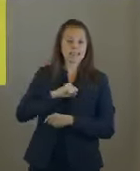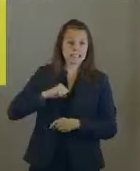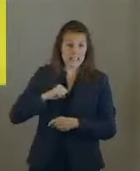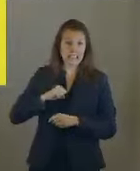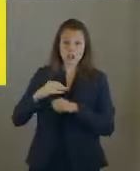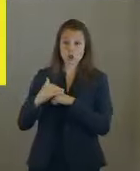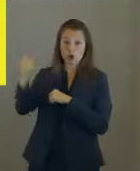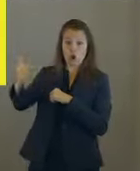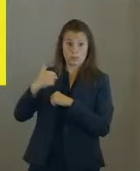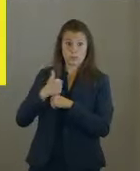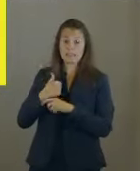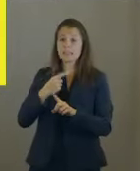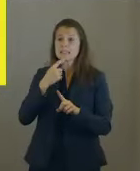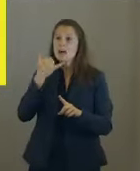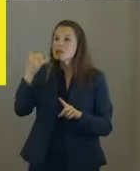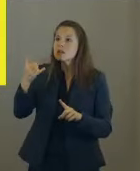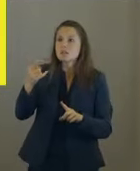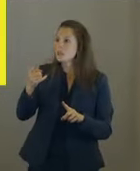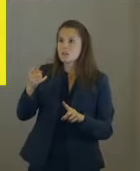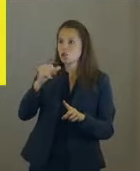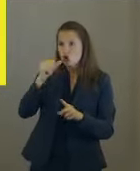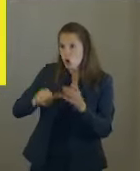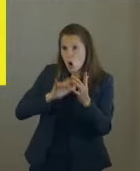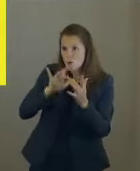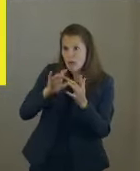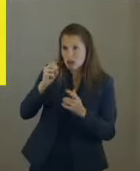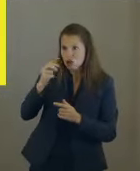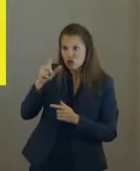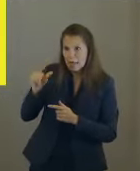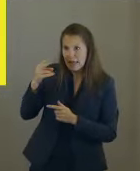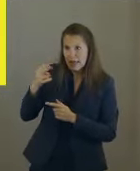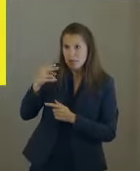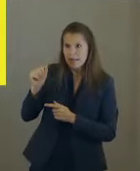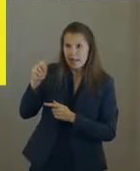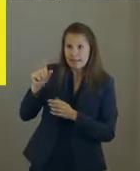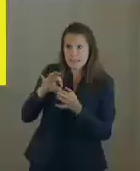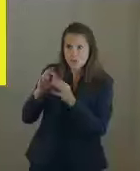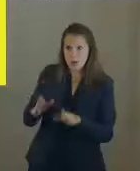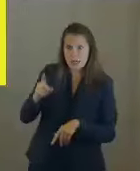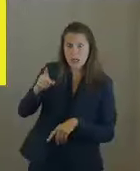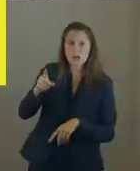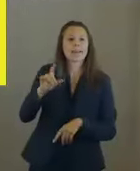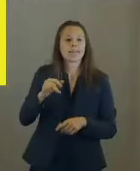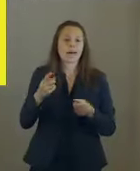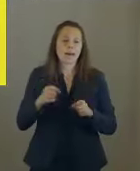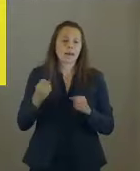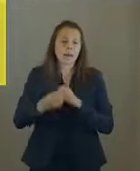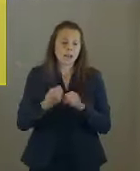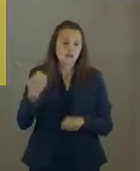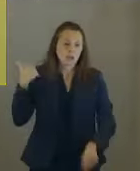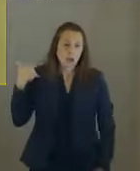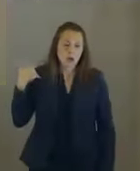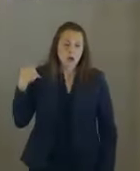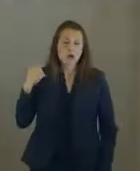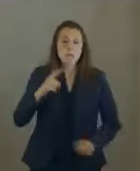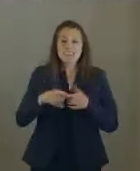has called me up and said, you better not contact Shelley Hanselman, the ADA coordinator. This happened many years ago. It's